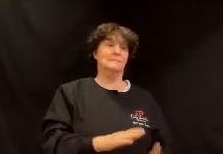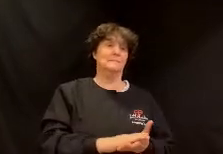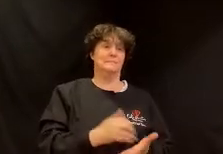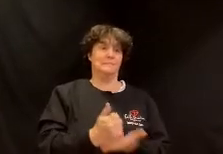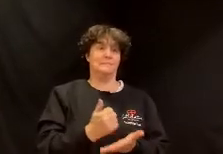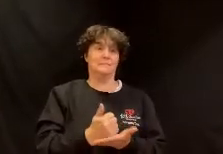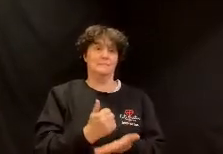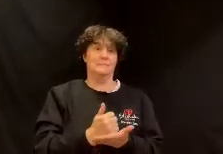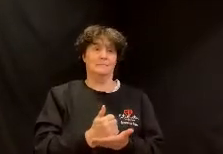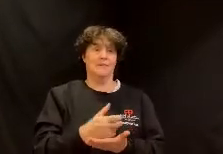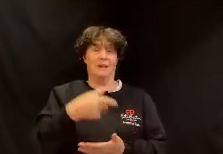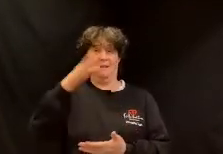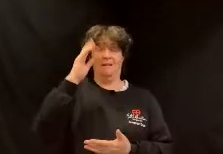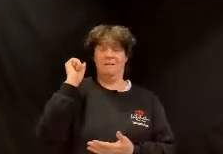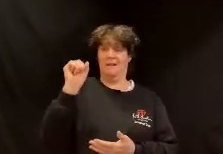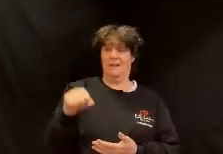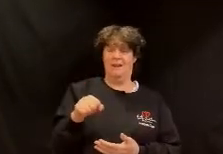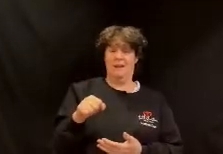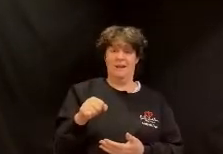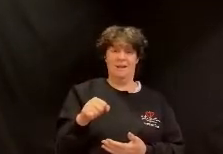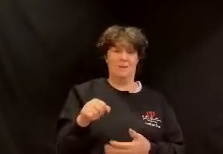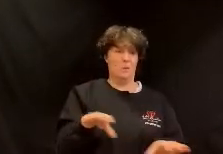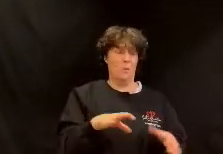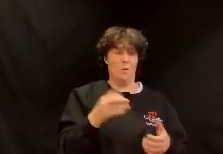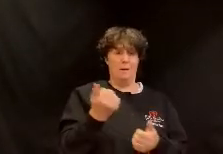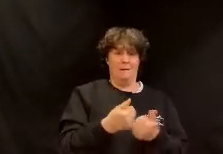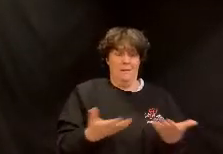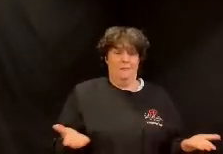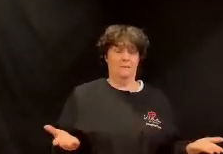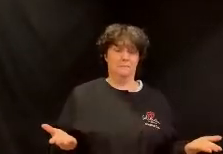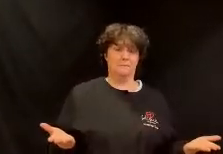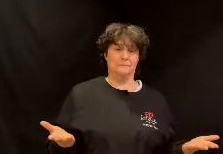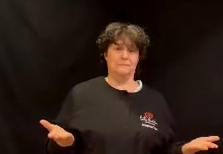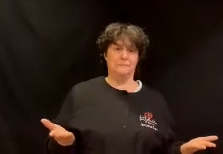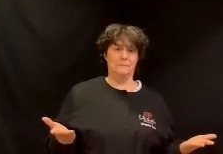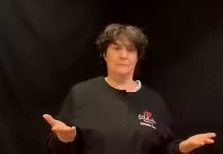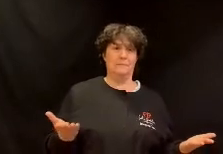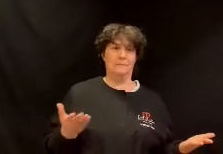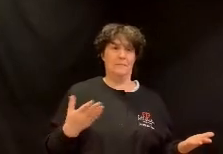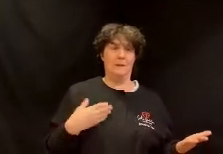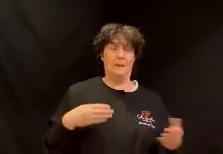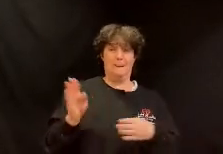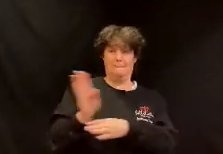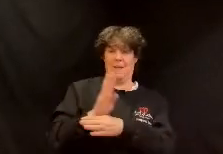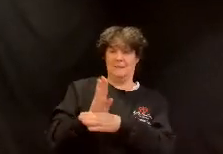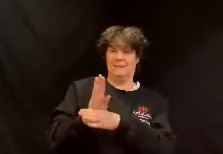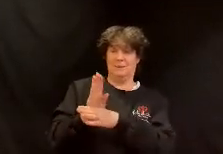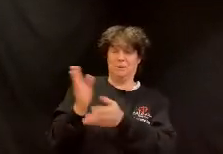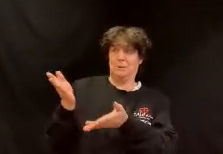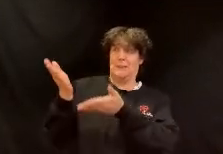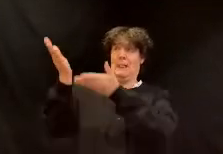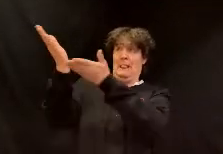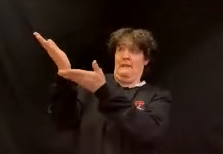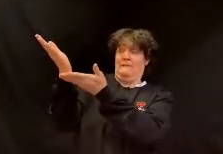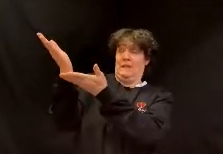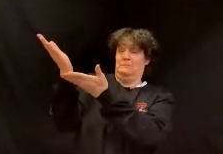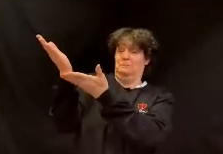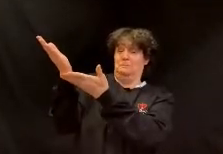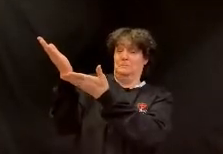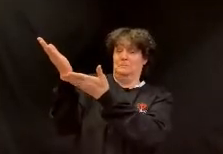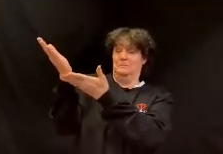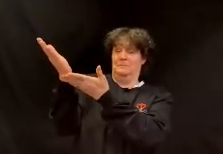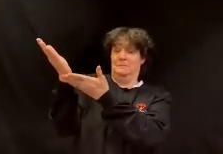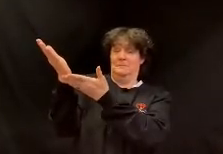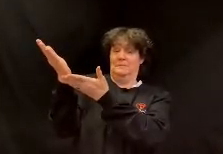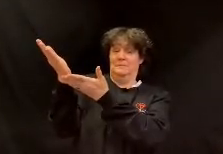Right? God can do that. I'll leave that. How about we just leave that business up to Him? How about we just leave